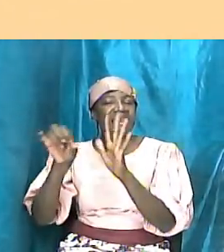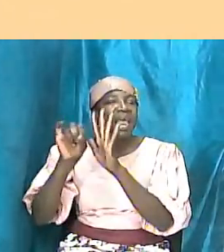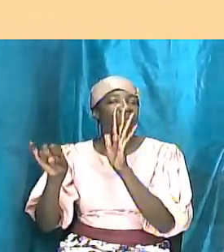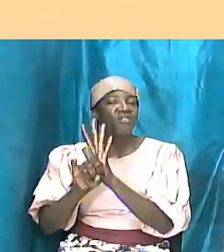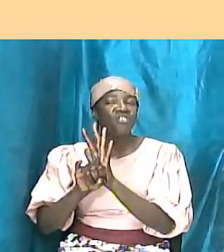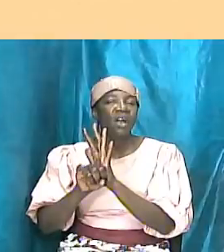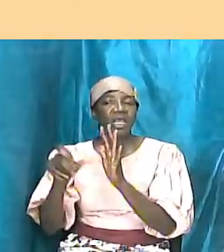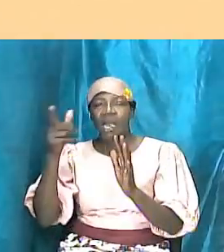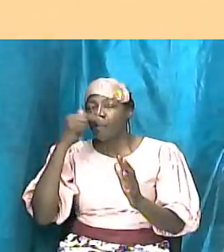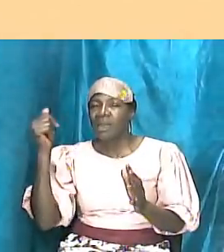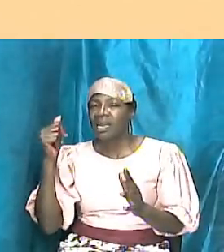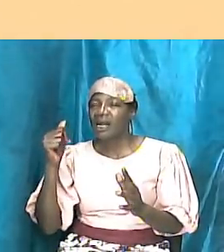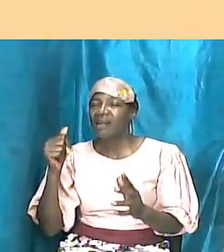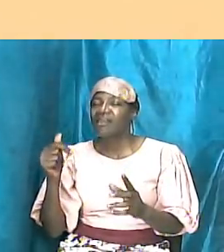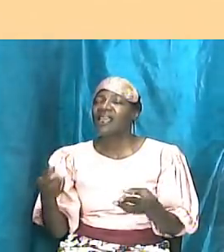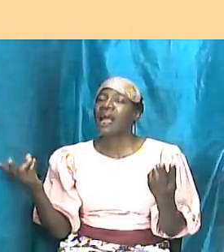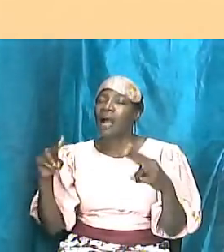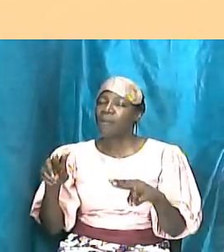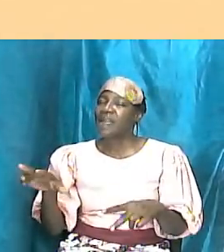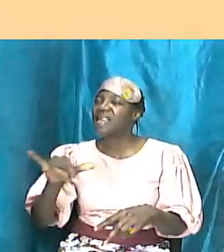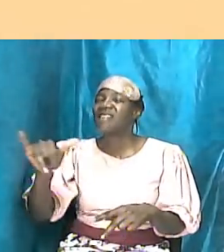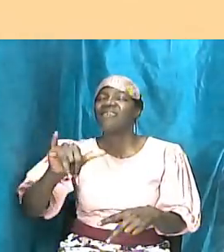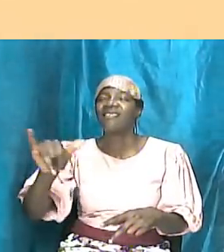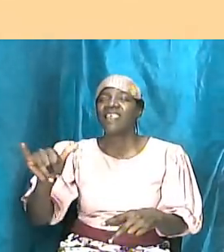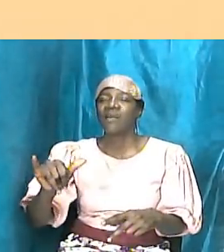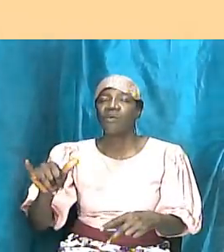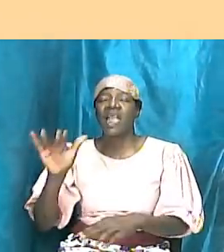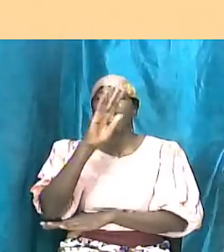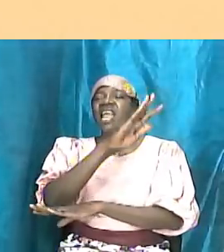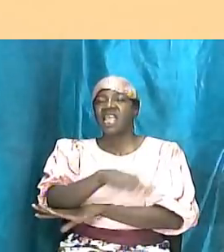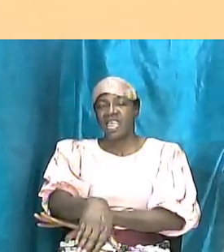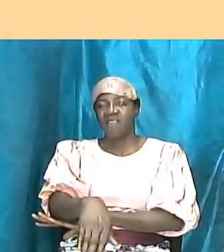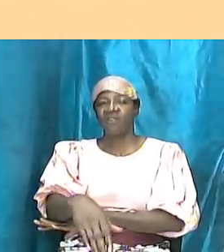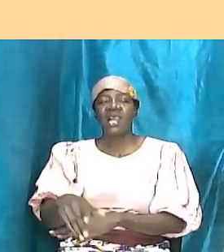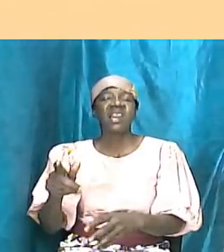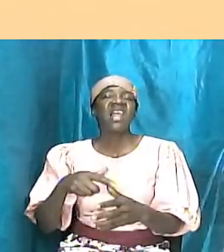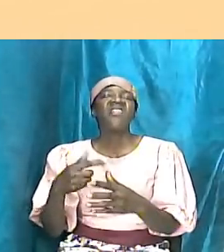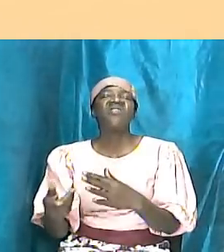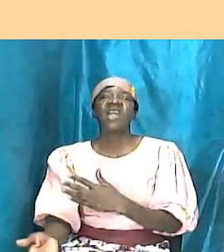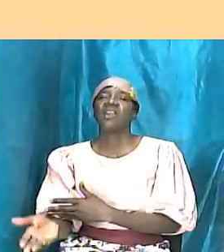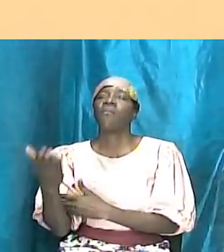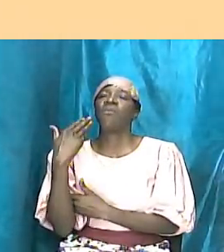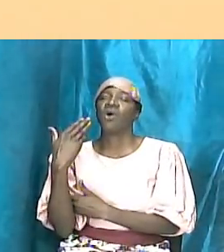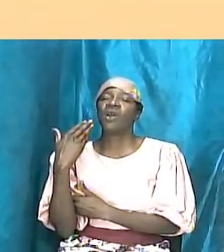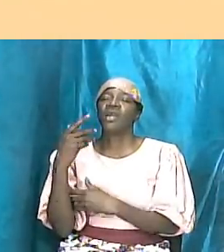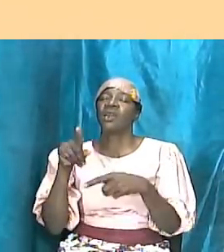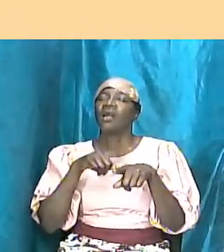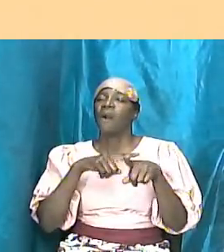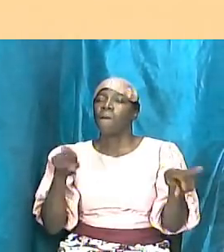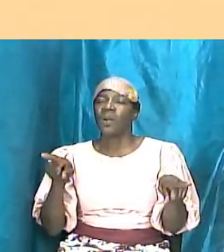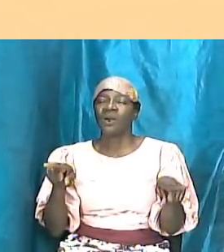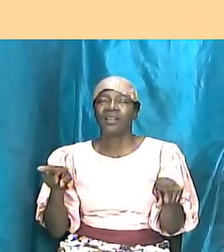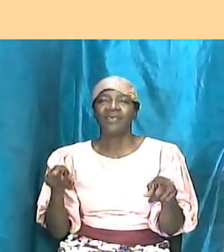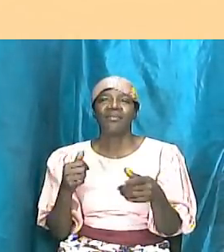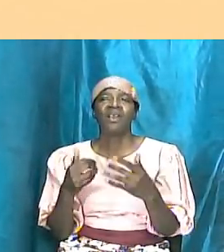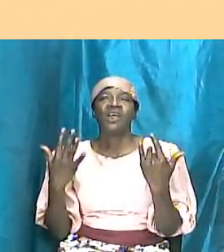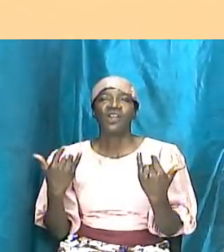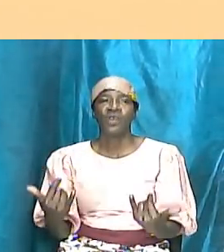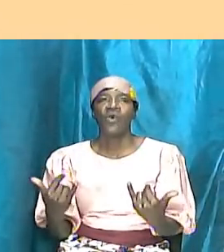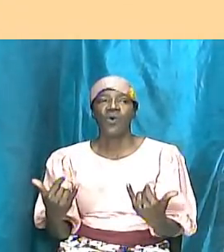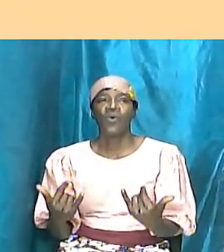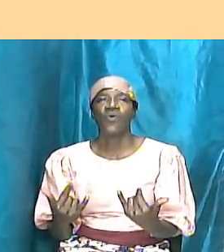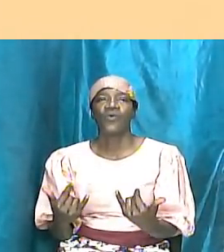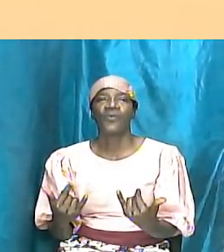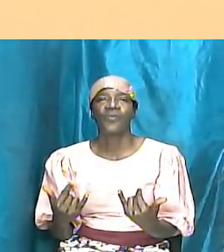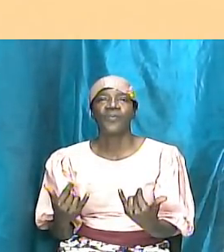going to take place in a similar manner, evening and then the morning. But let us tie it up now. I want